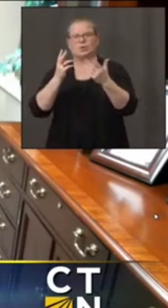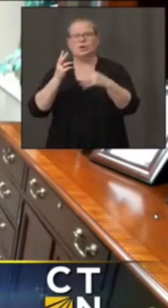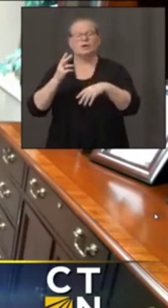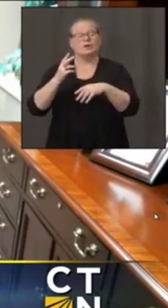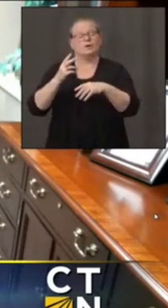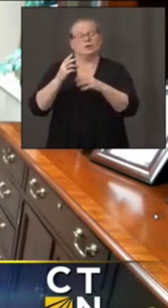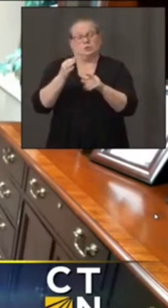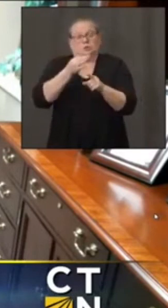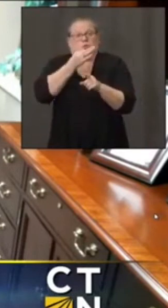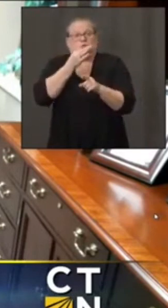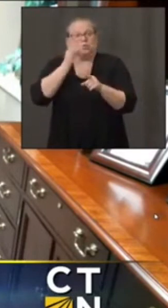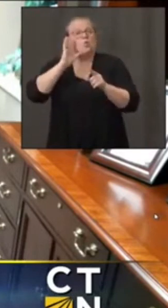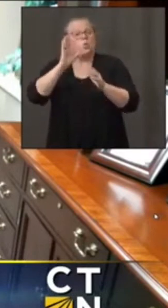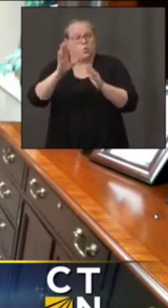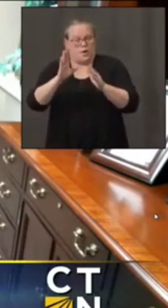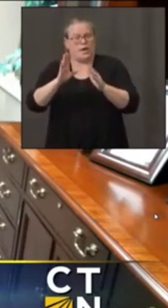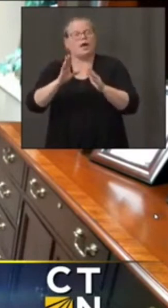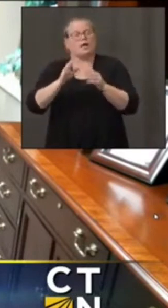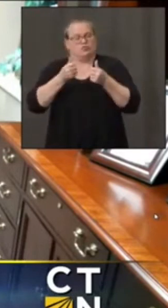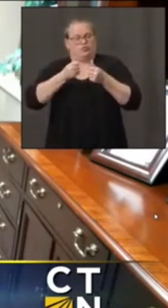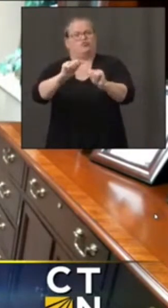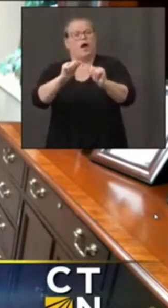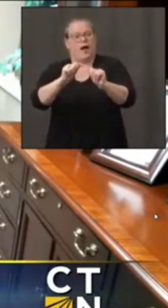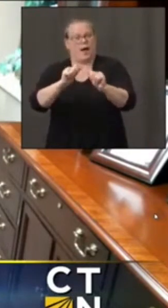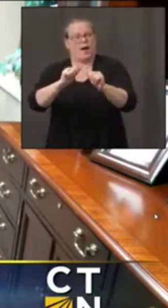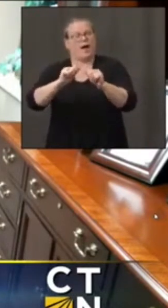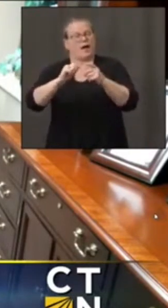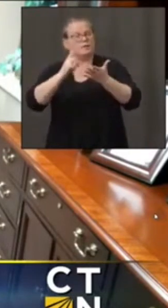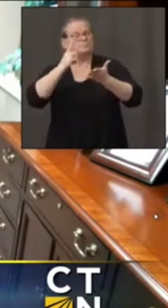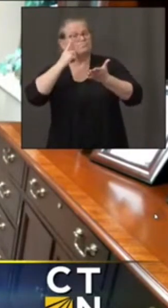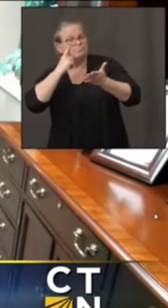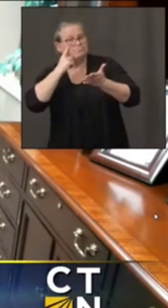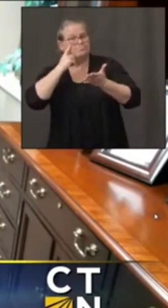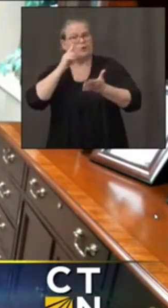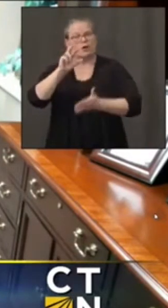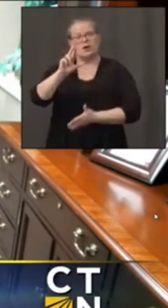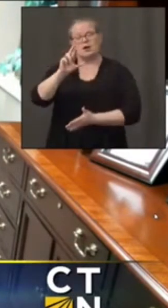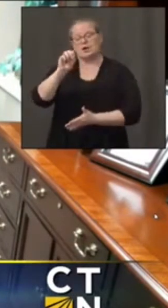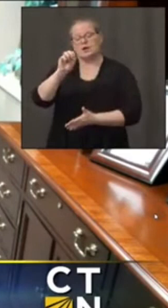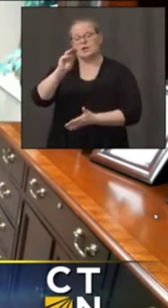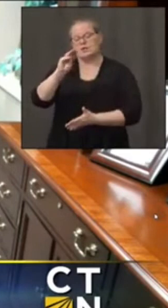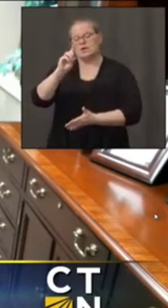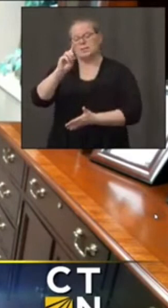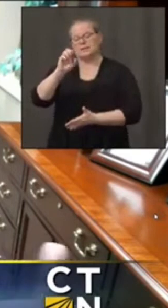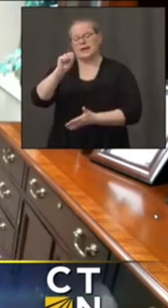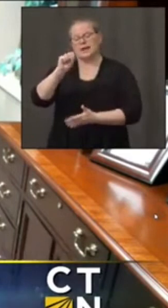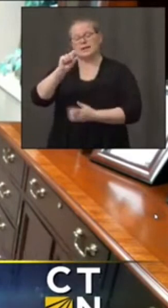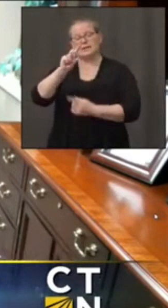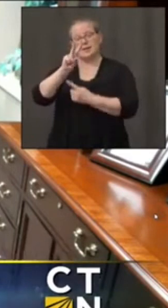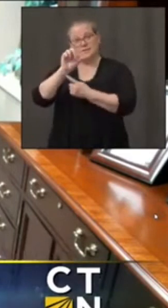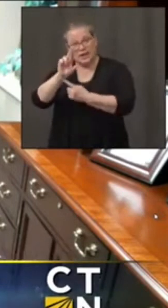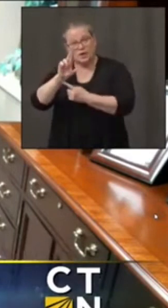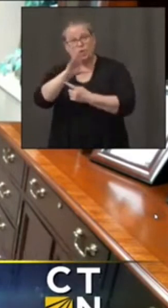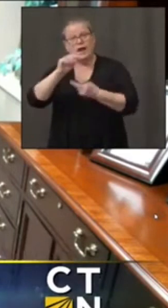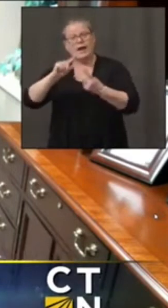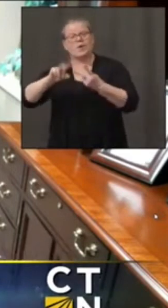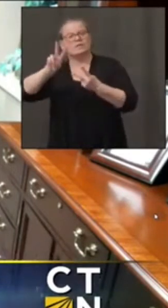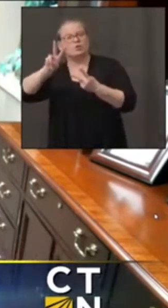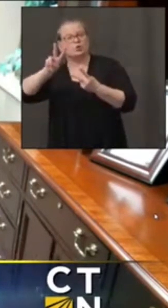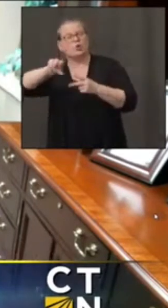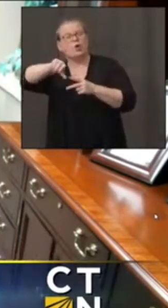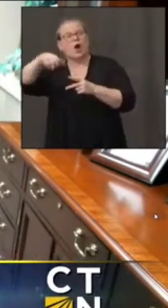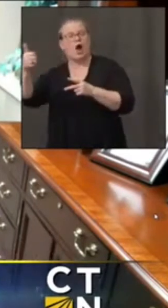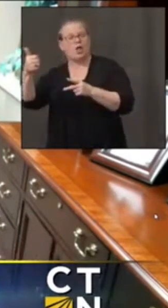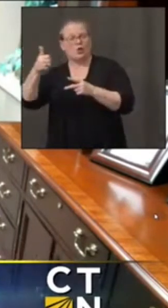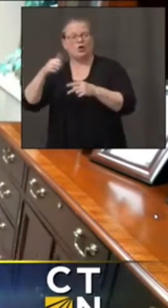Remdezzafire, and we have 2 trials going on right now where we are using convalescent plasma in patients who have been